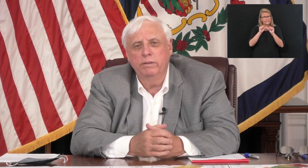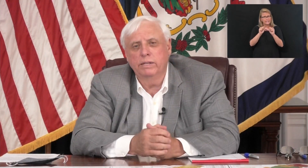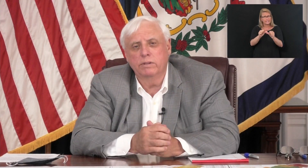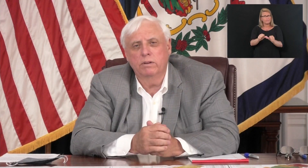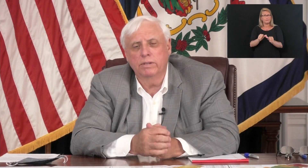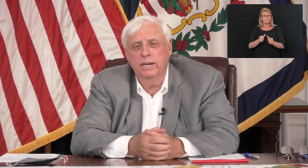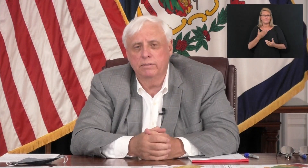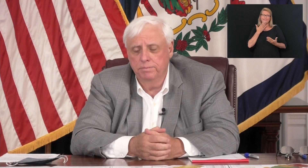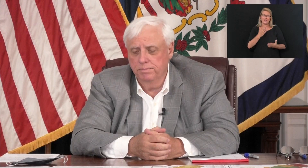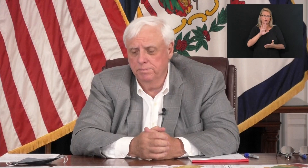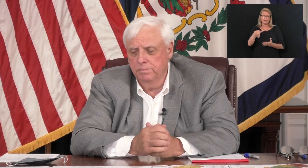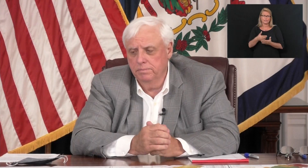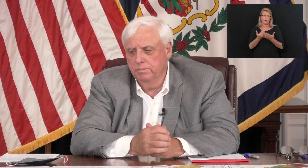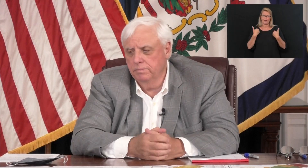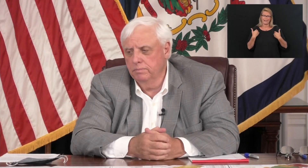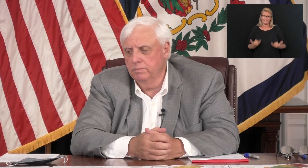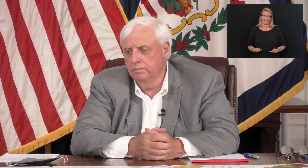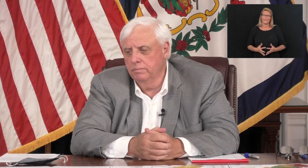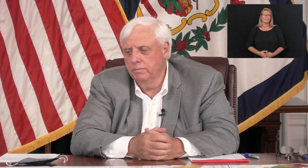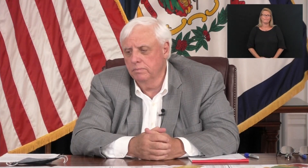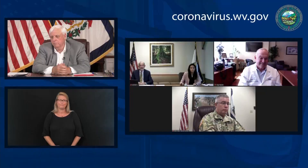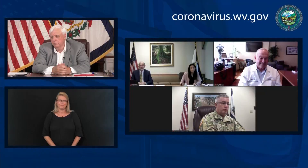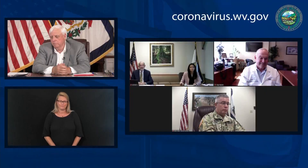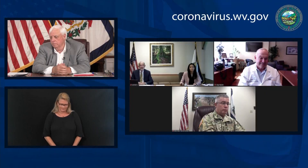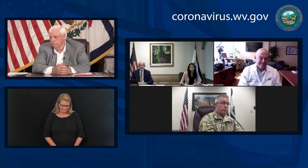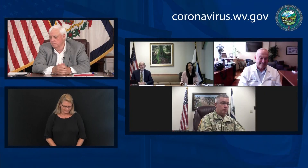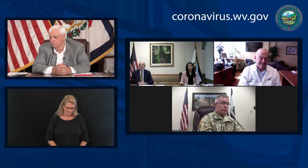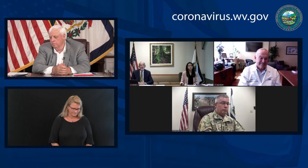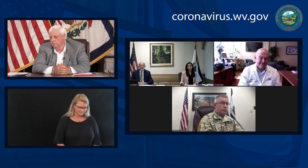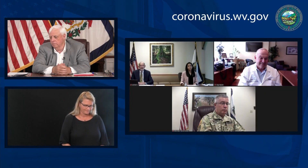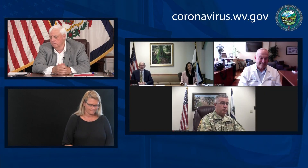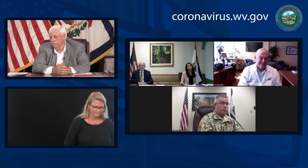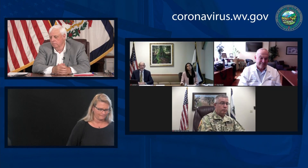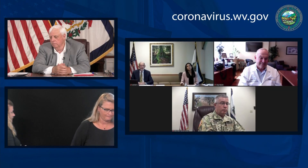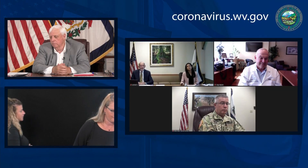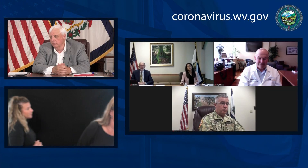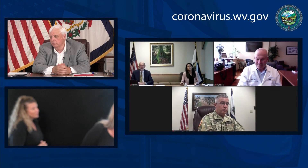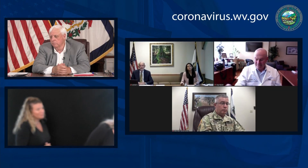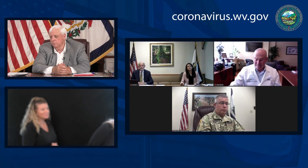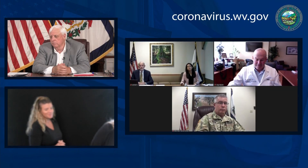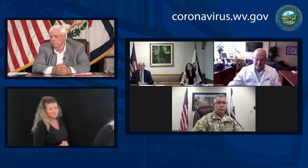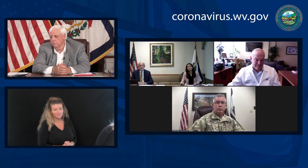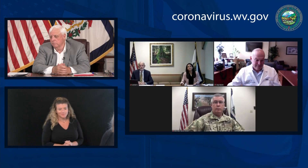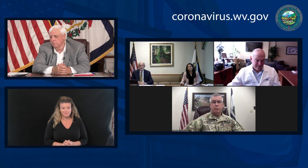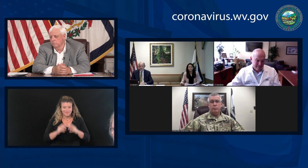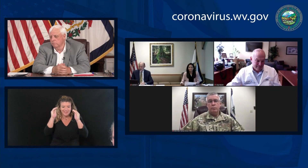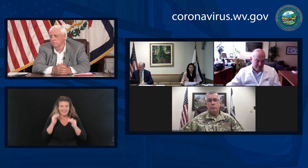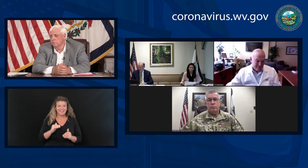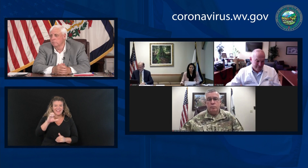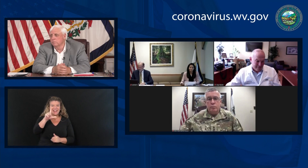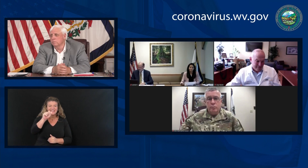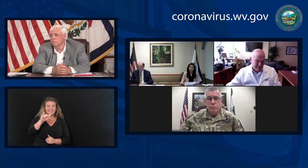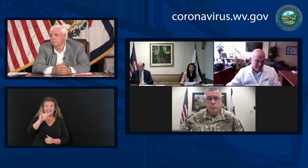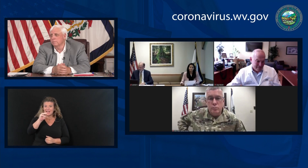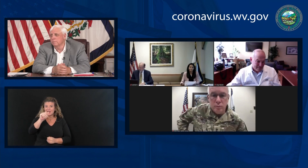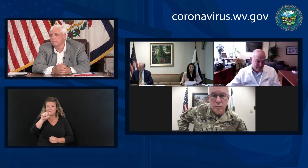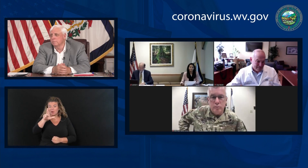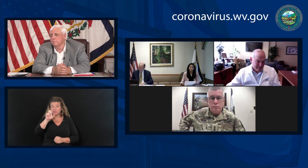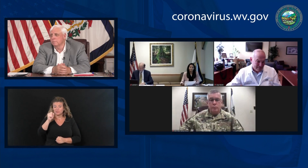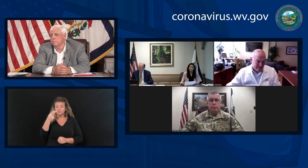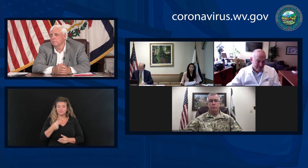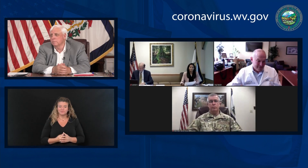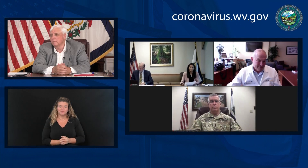Thank you. That's all I've got. All right, thank you, Governor. Let's now go to Dr. Clay Marsh, our coronavirus czar.